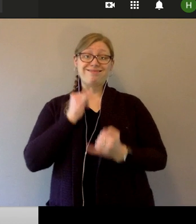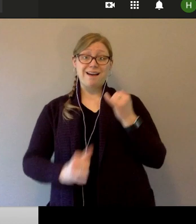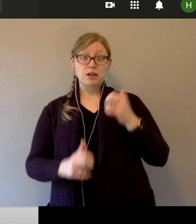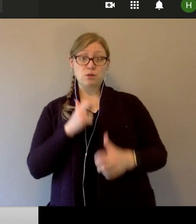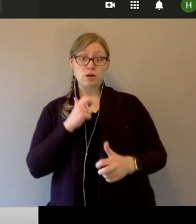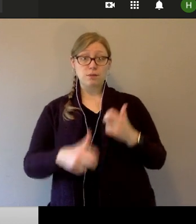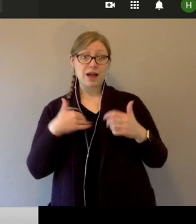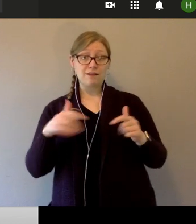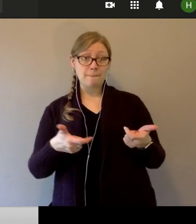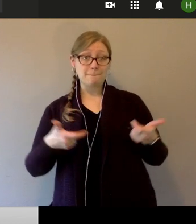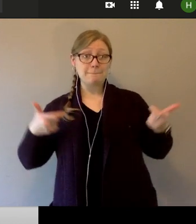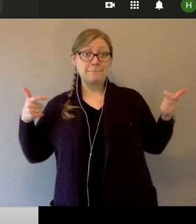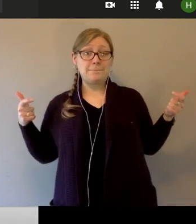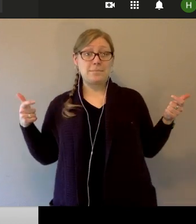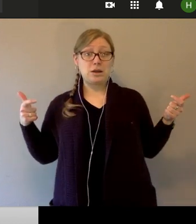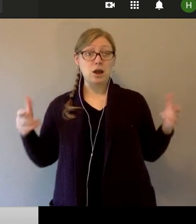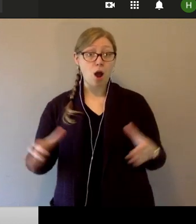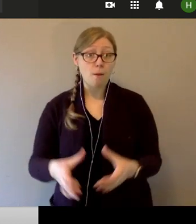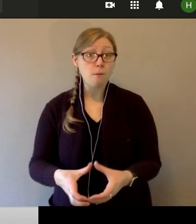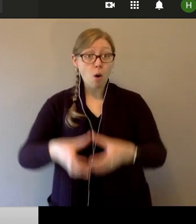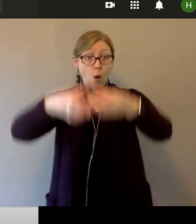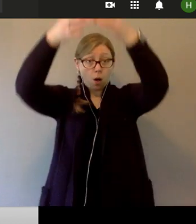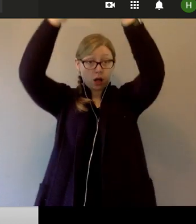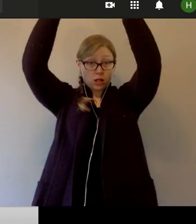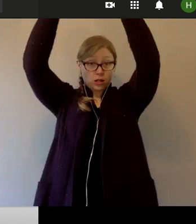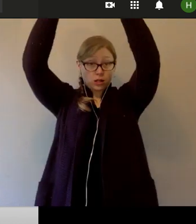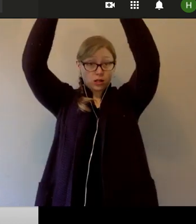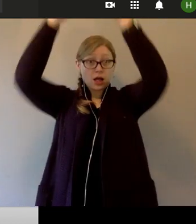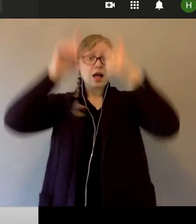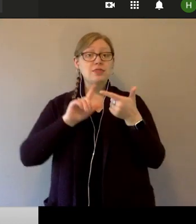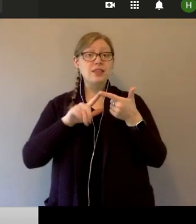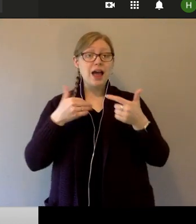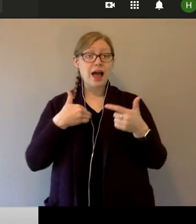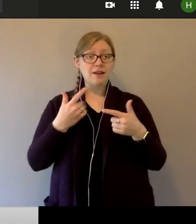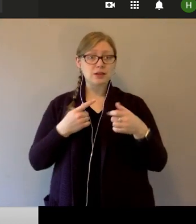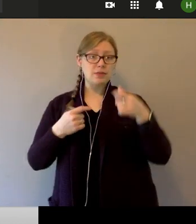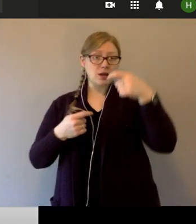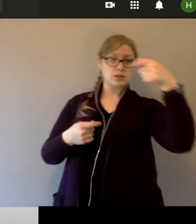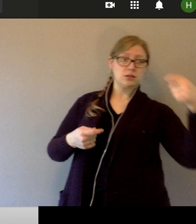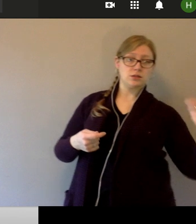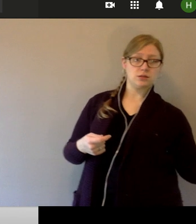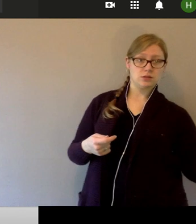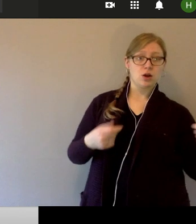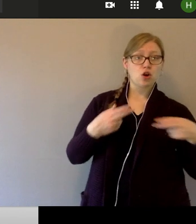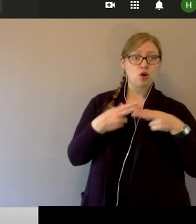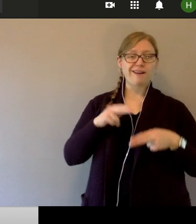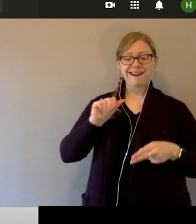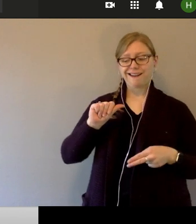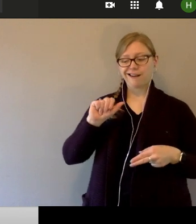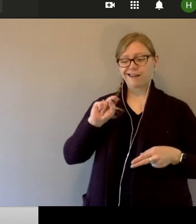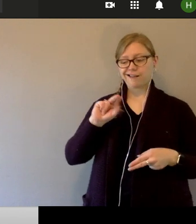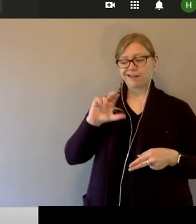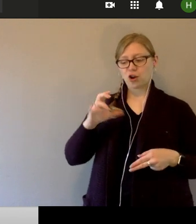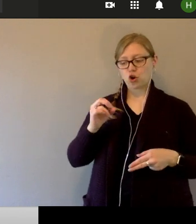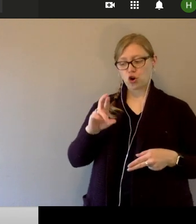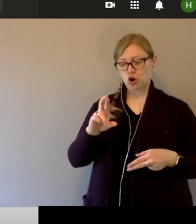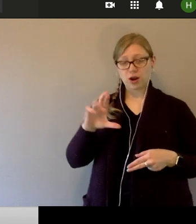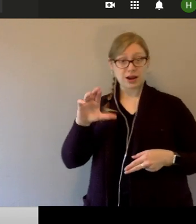have like an anchor cable. Sometimes you see this for poles. They kind of secure them into the ground so that they